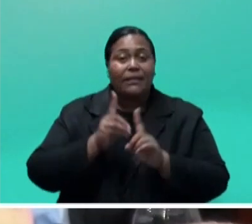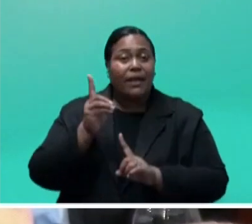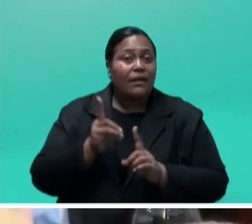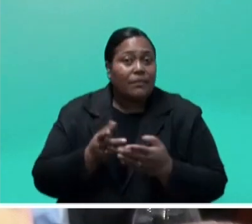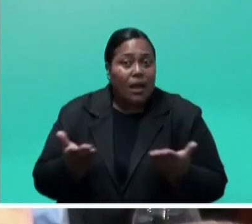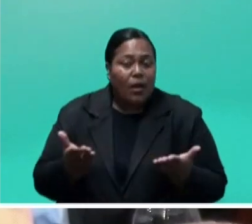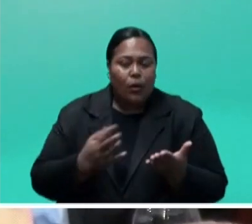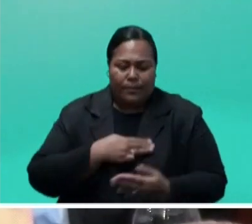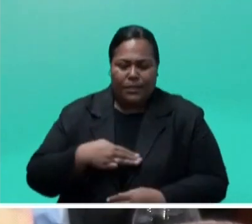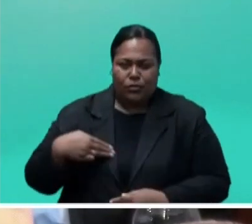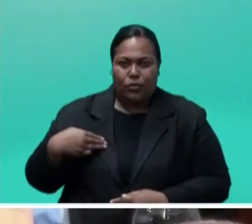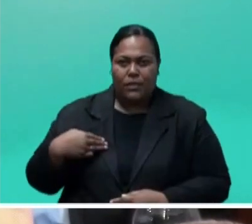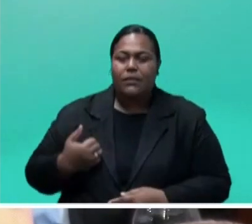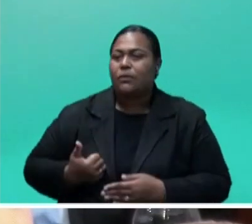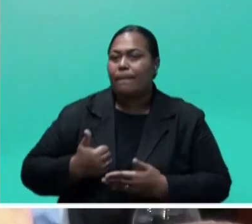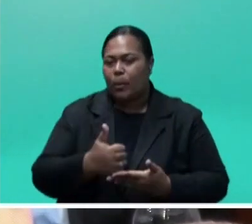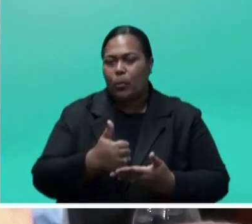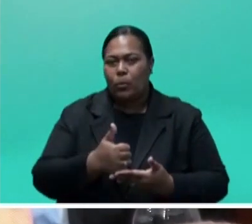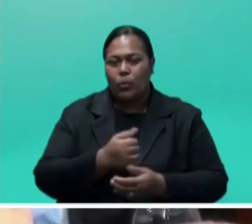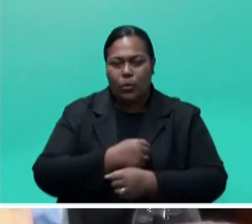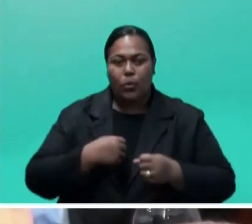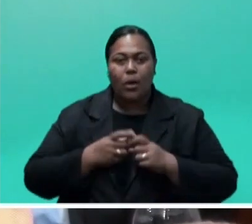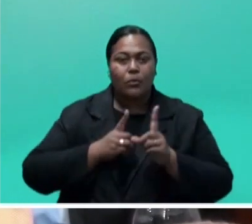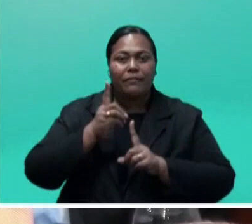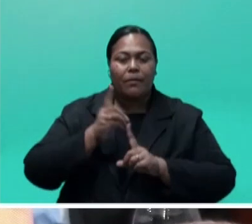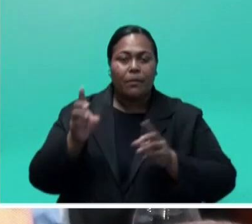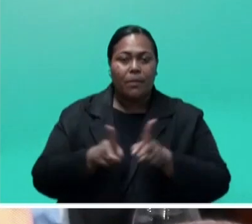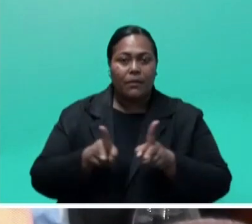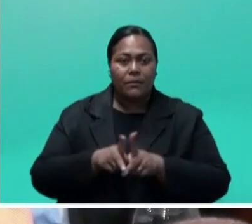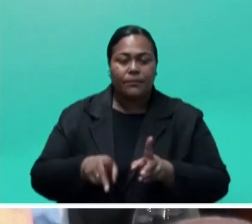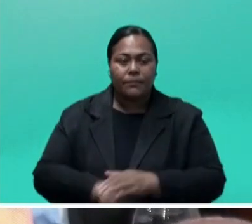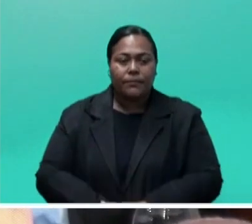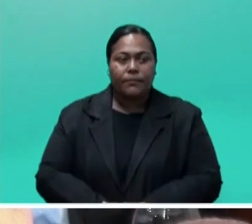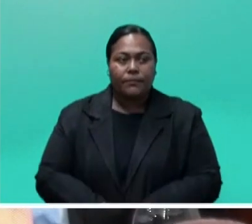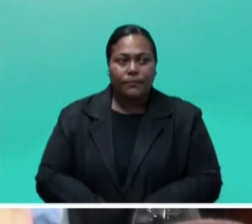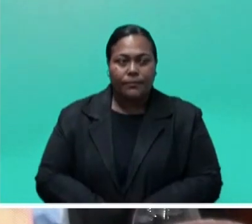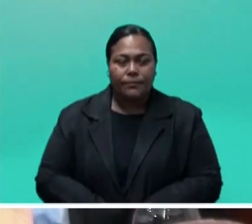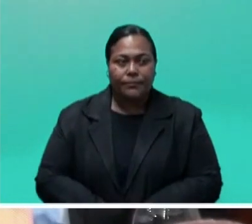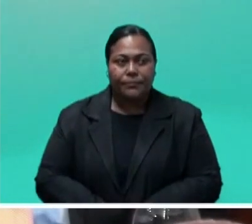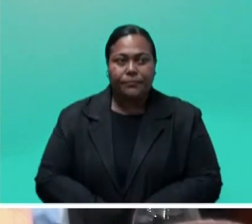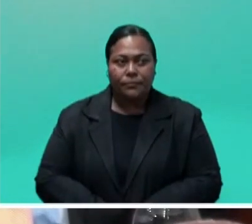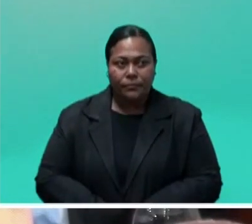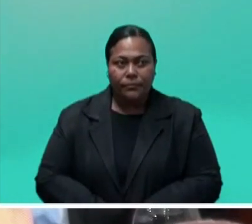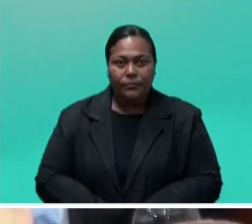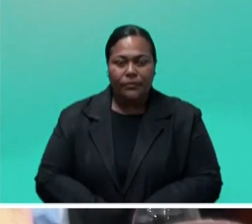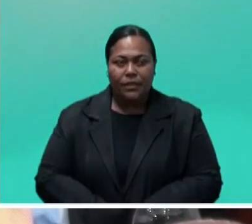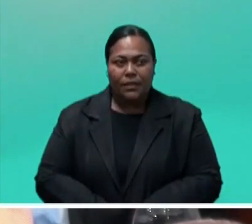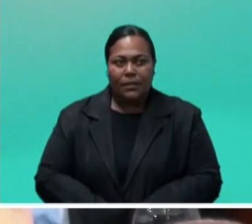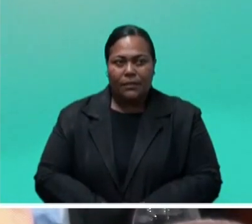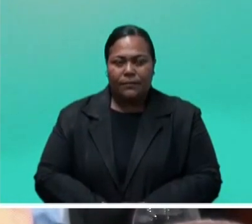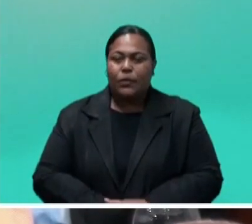by the Ministry in support with our development partners. And Honourable Speaker, it will establish integration